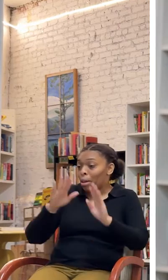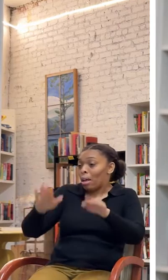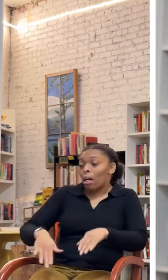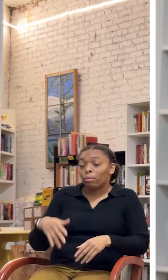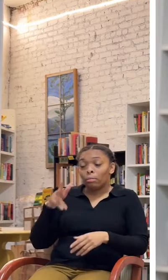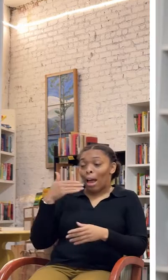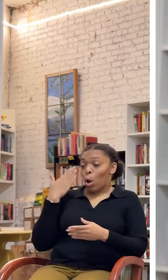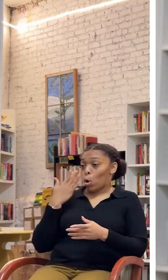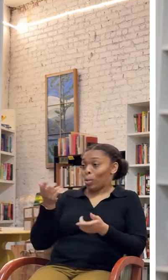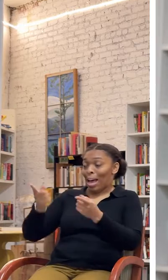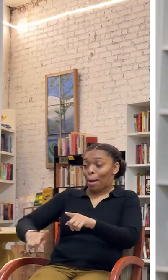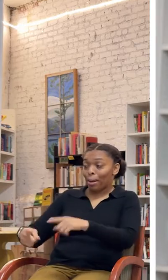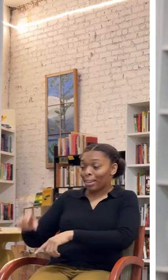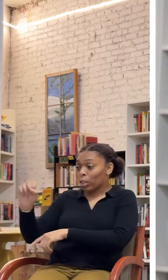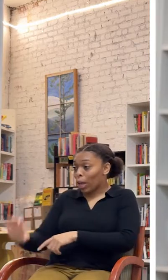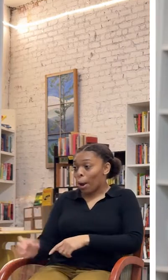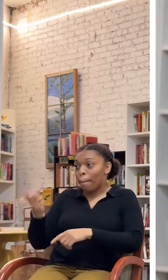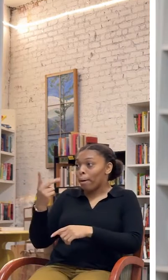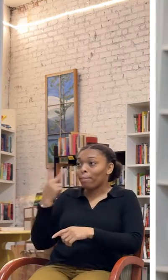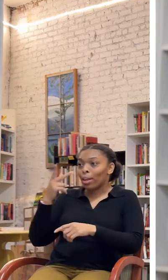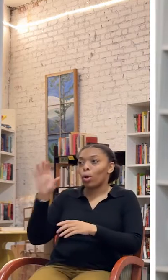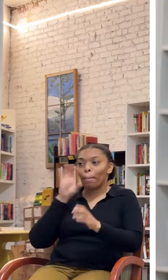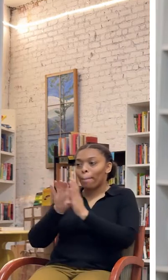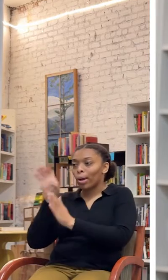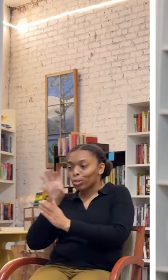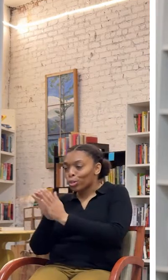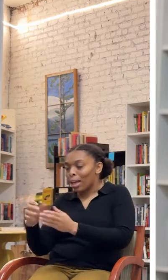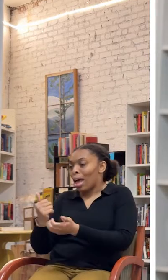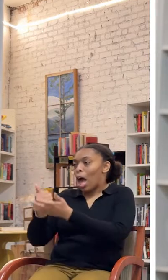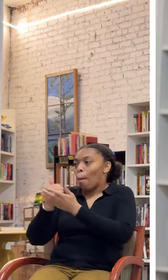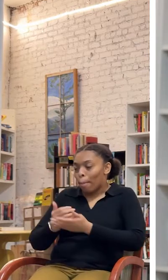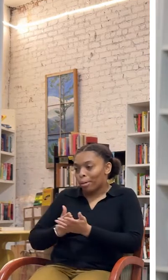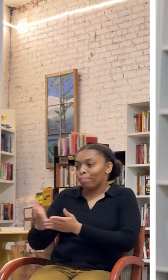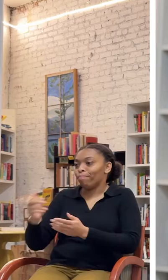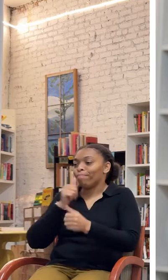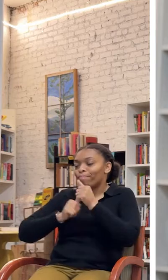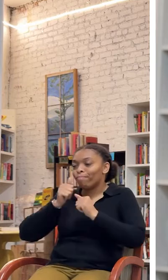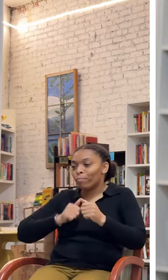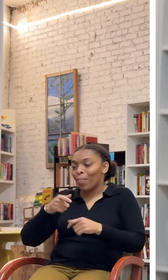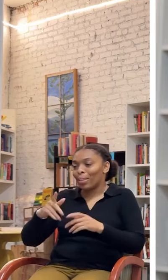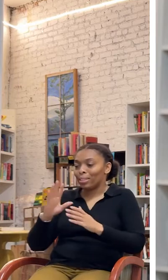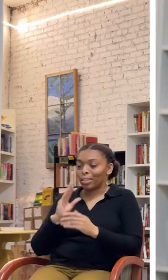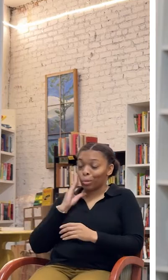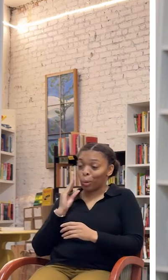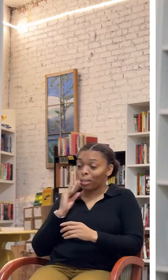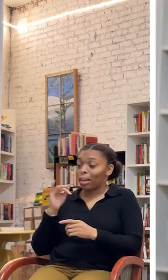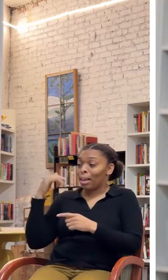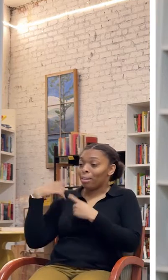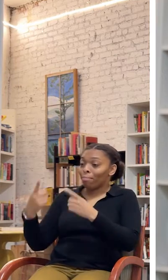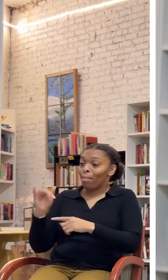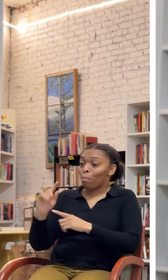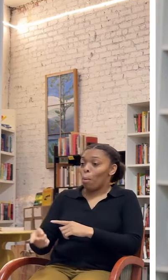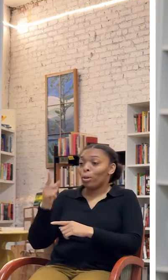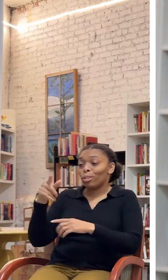going on in this part of South Carolina, but seeing your images and stuff is helping me get through this right now. And that since that moment, she's created